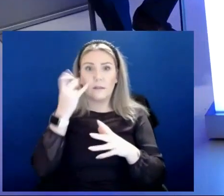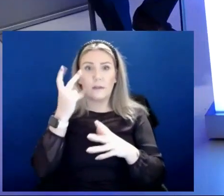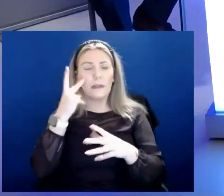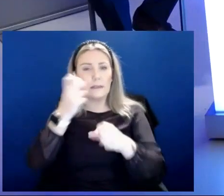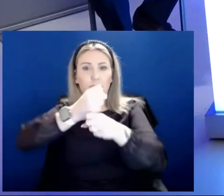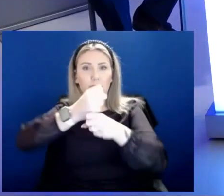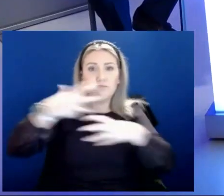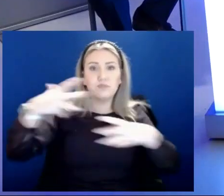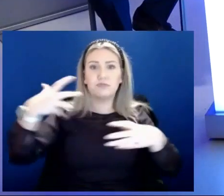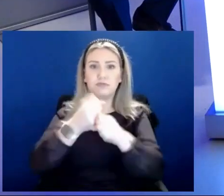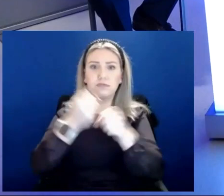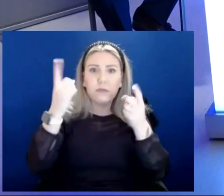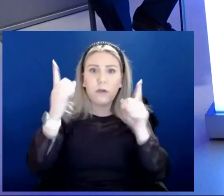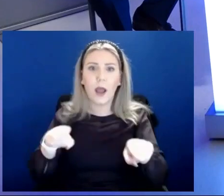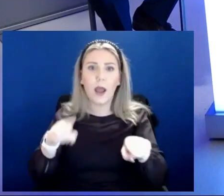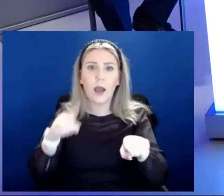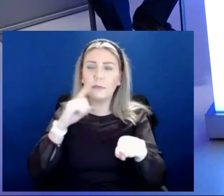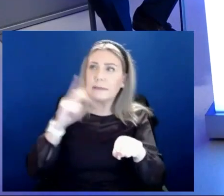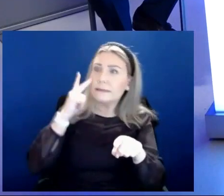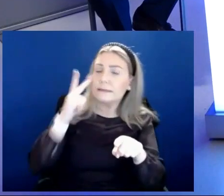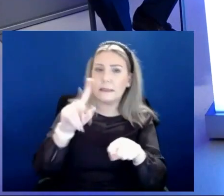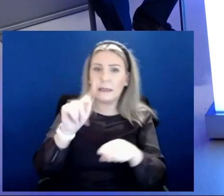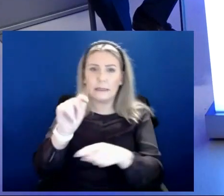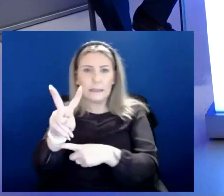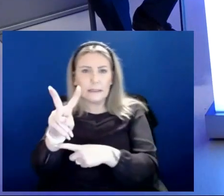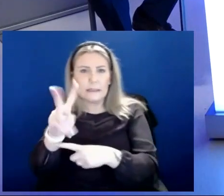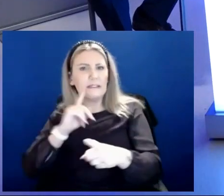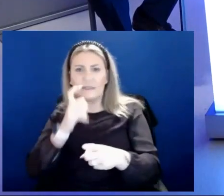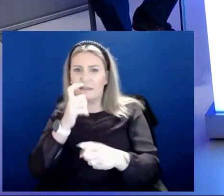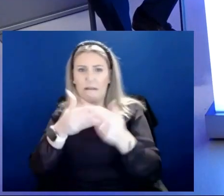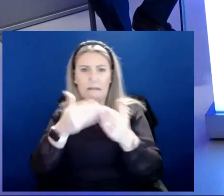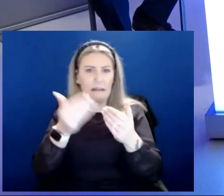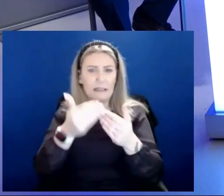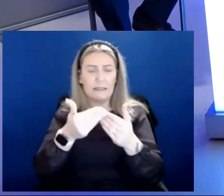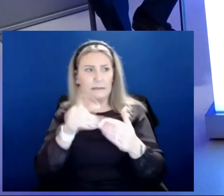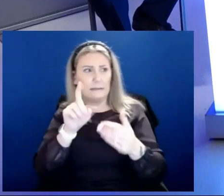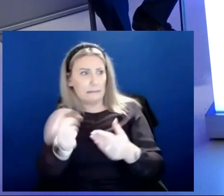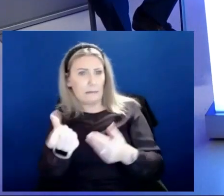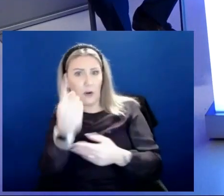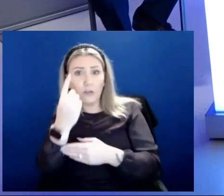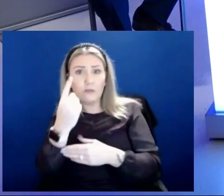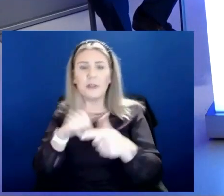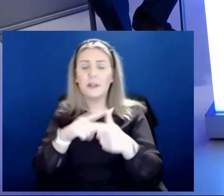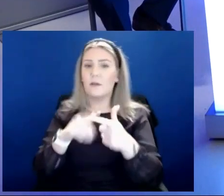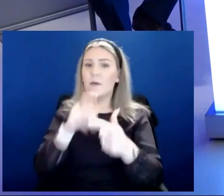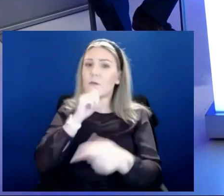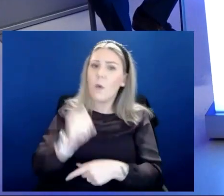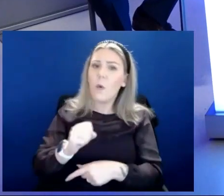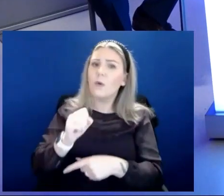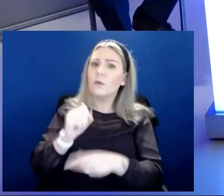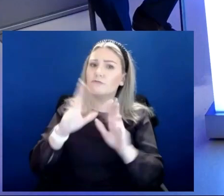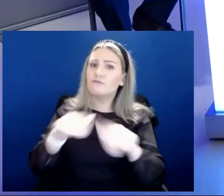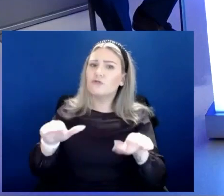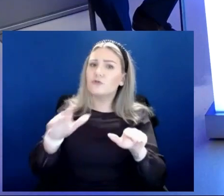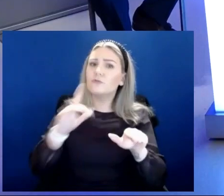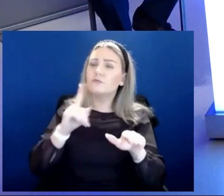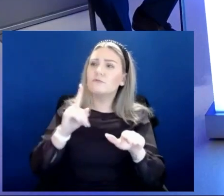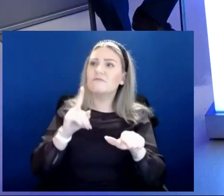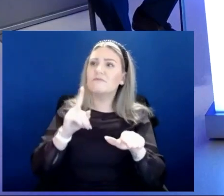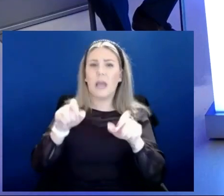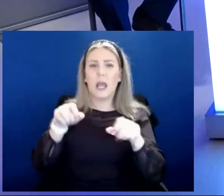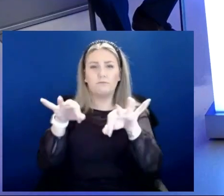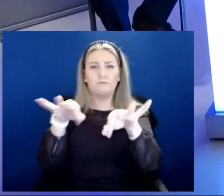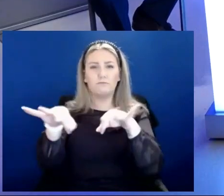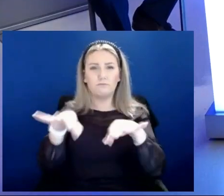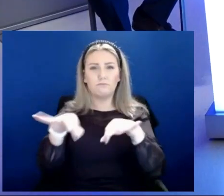put it Correct. into terms that they can understand. Then you have older children where you can walk them through how we got to this place and what it all